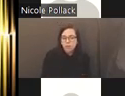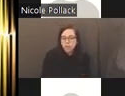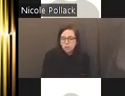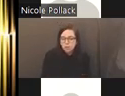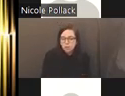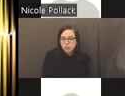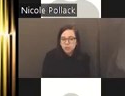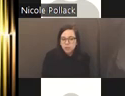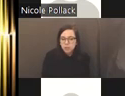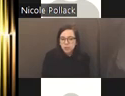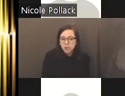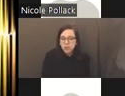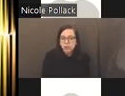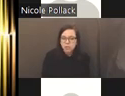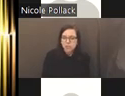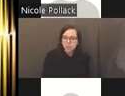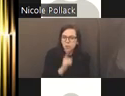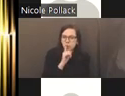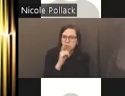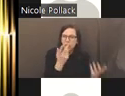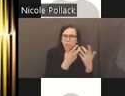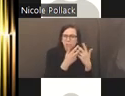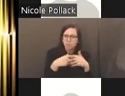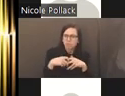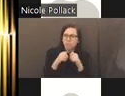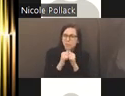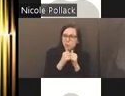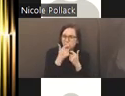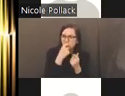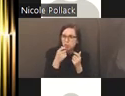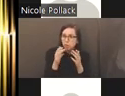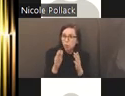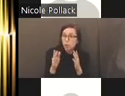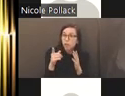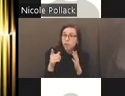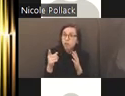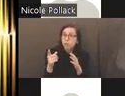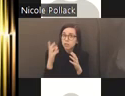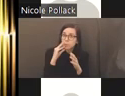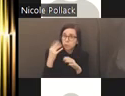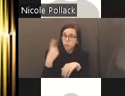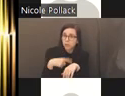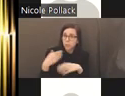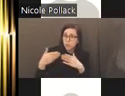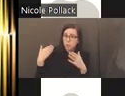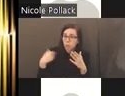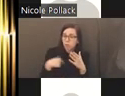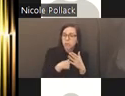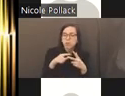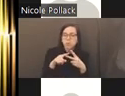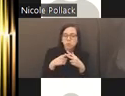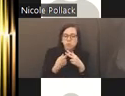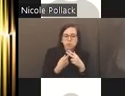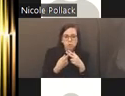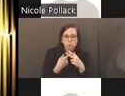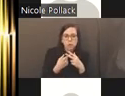really interesting and cool way. And he's done that for us once before. So we started doing this combination